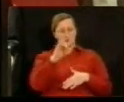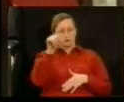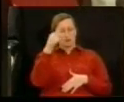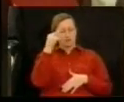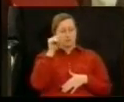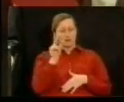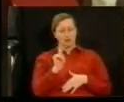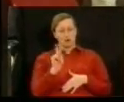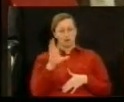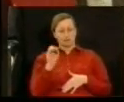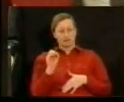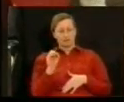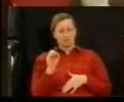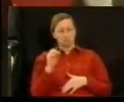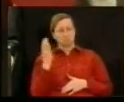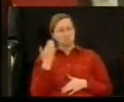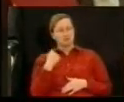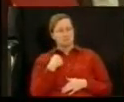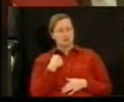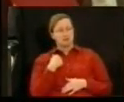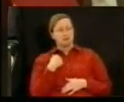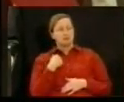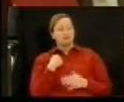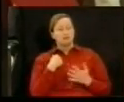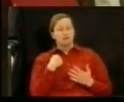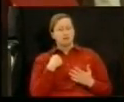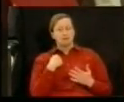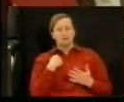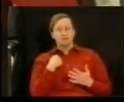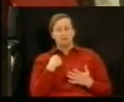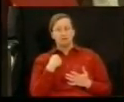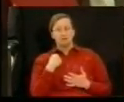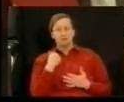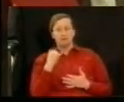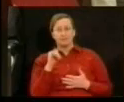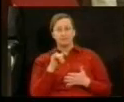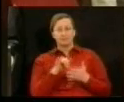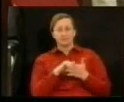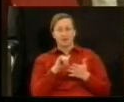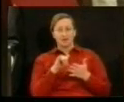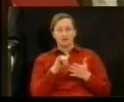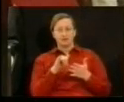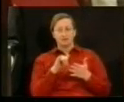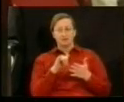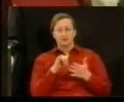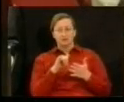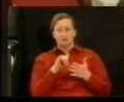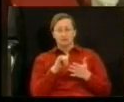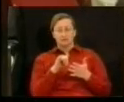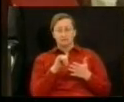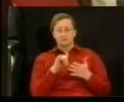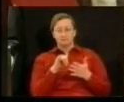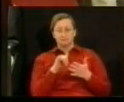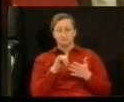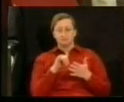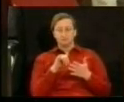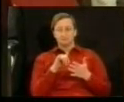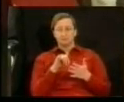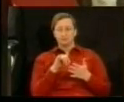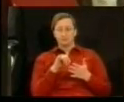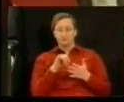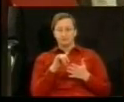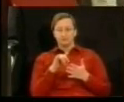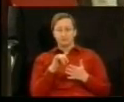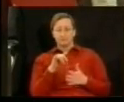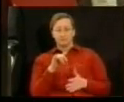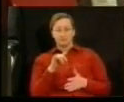It seems to me that Iraq holds before the United States government, or